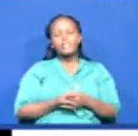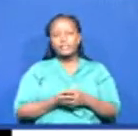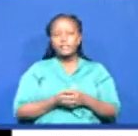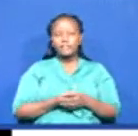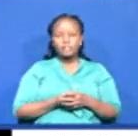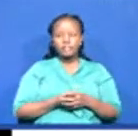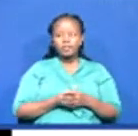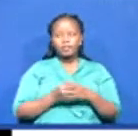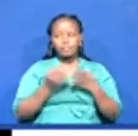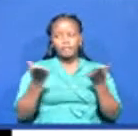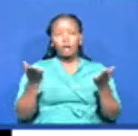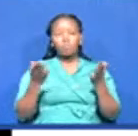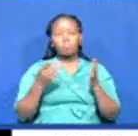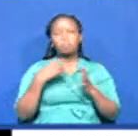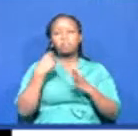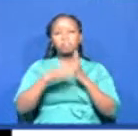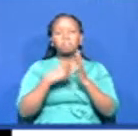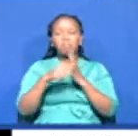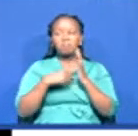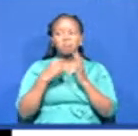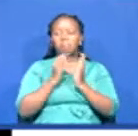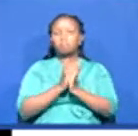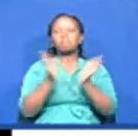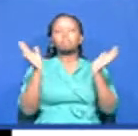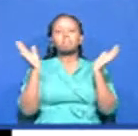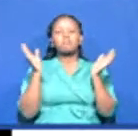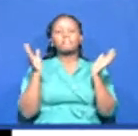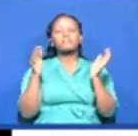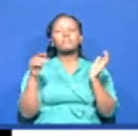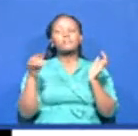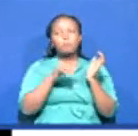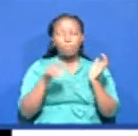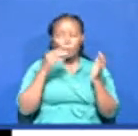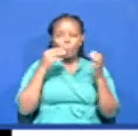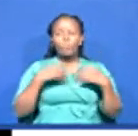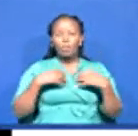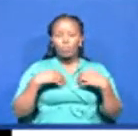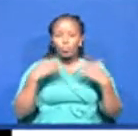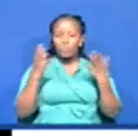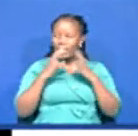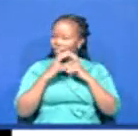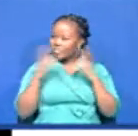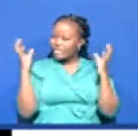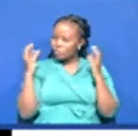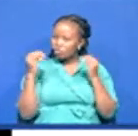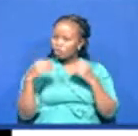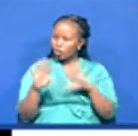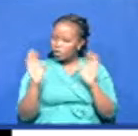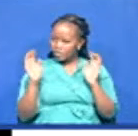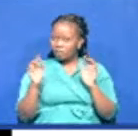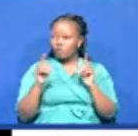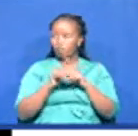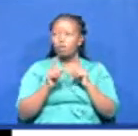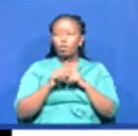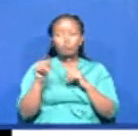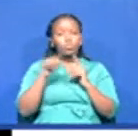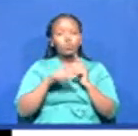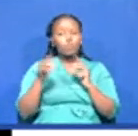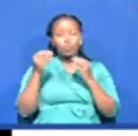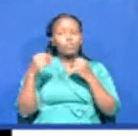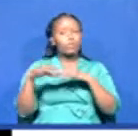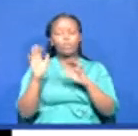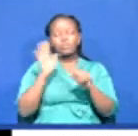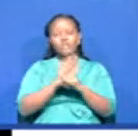So industry-wide, we have had huge losses and large amounts